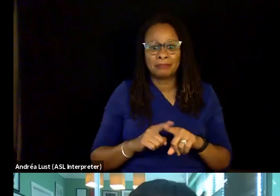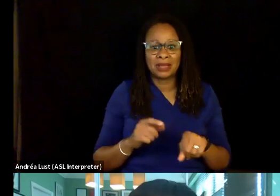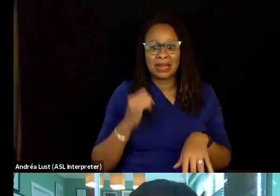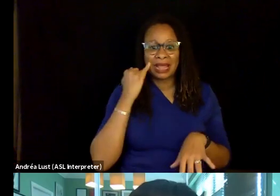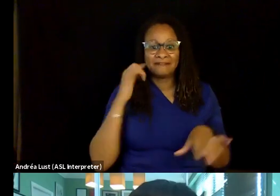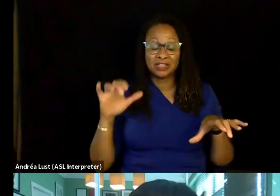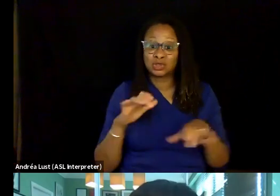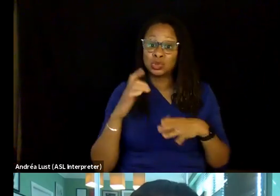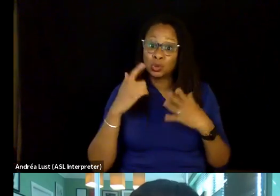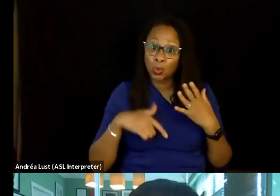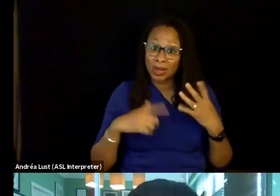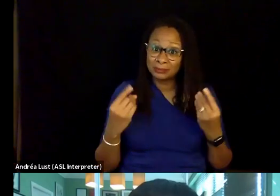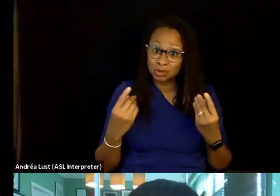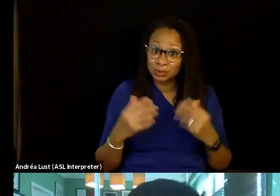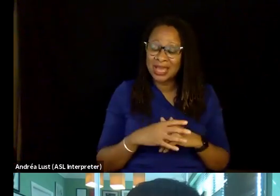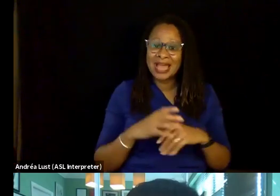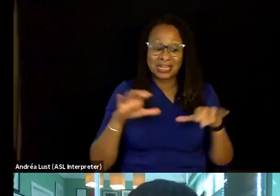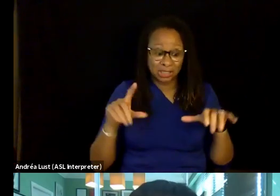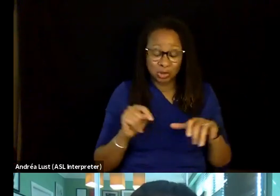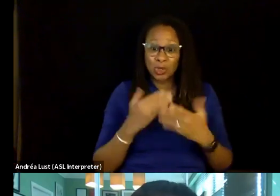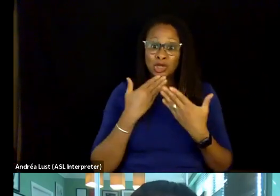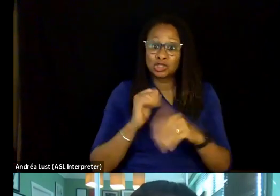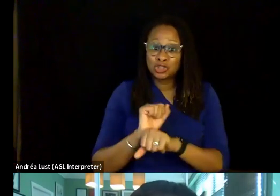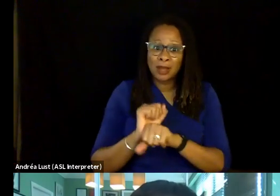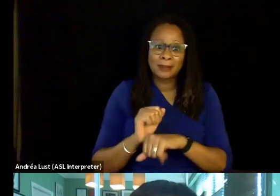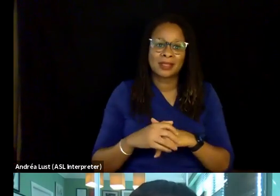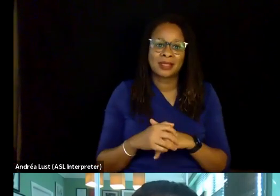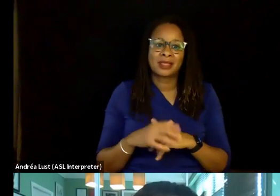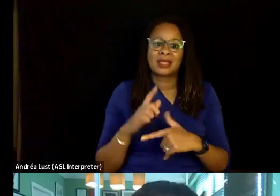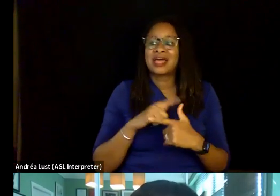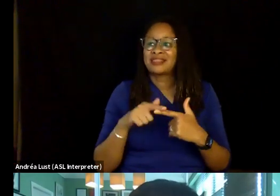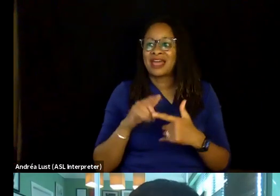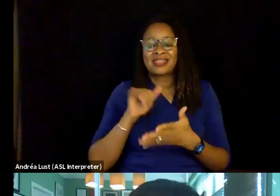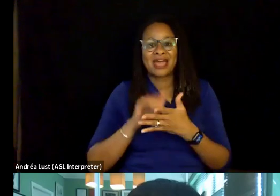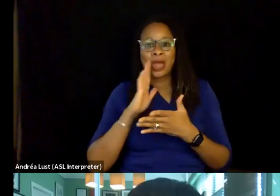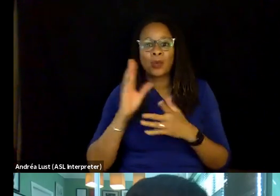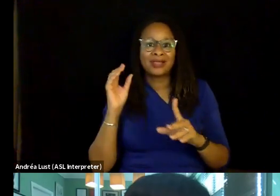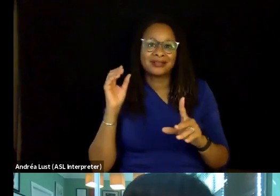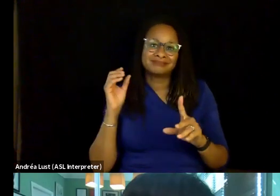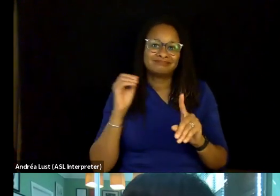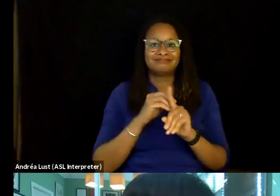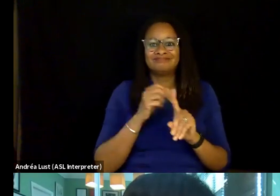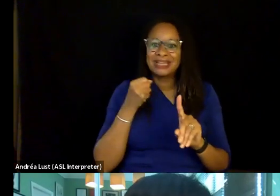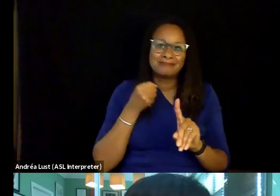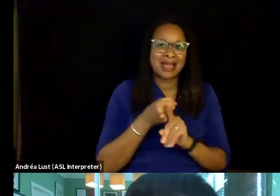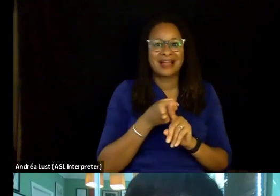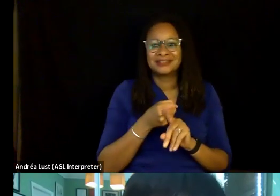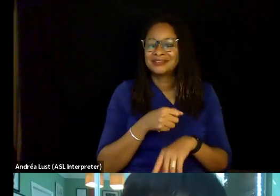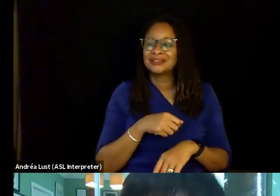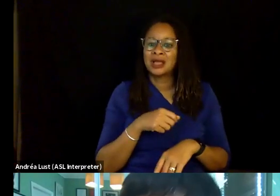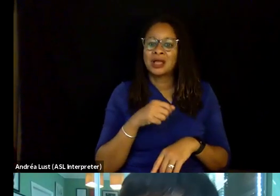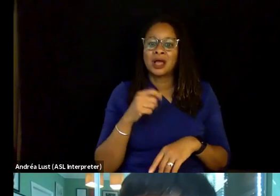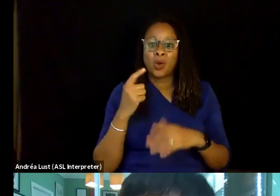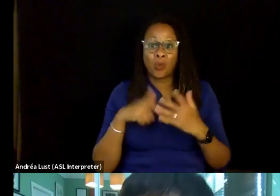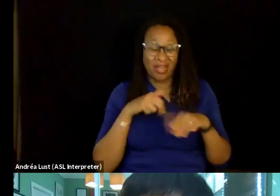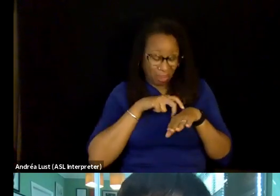do what I'm doing and I do it well, then that will impact whether I, you know, what the runway is